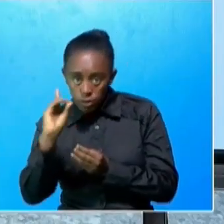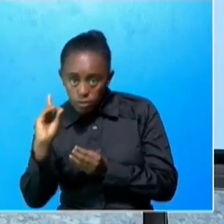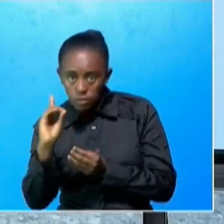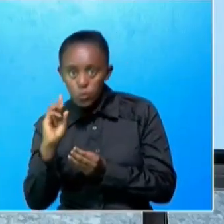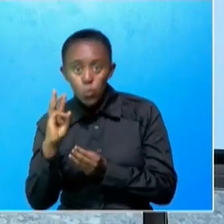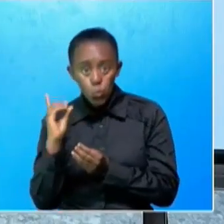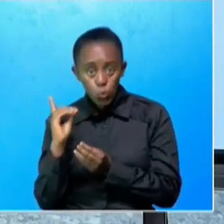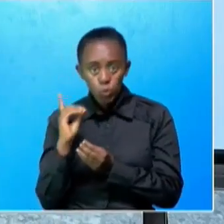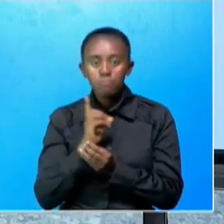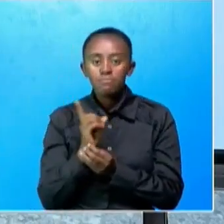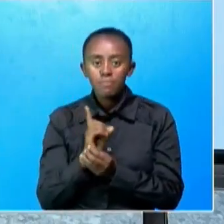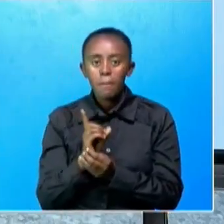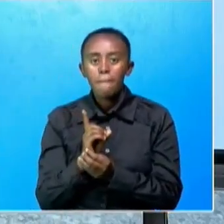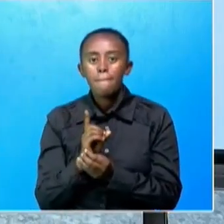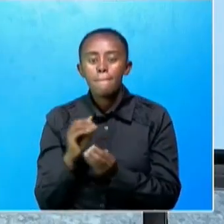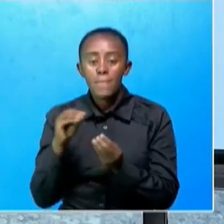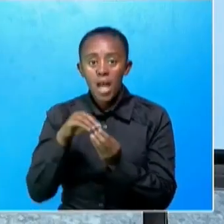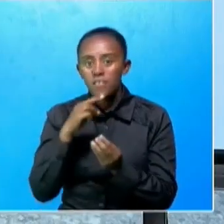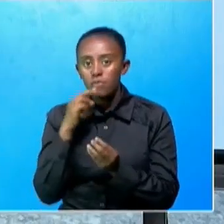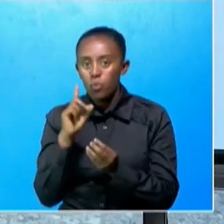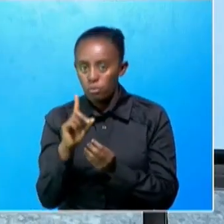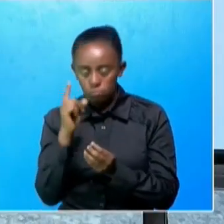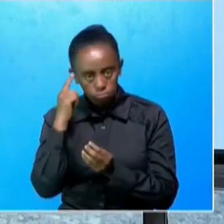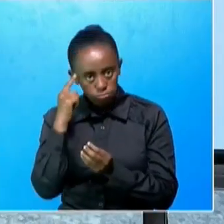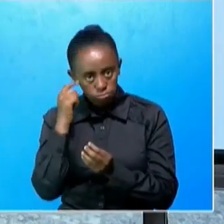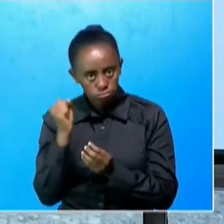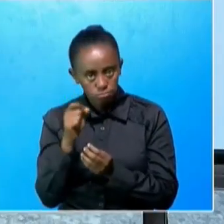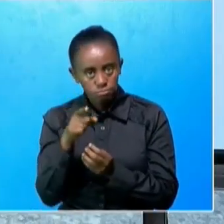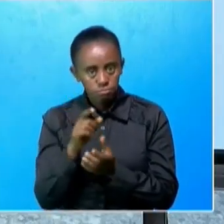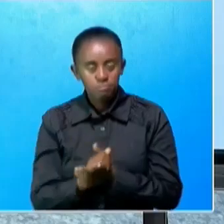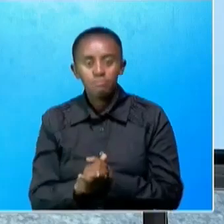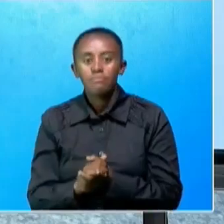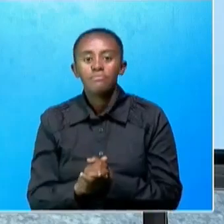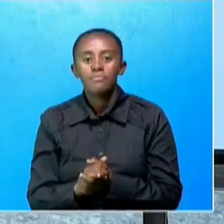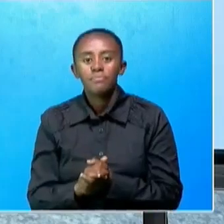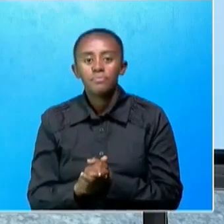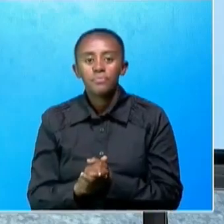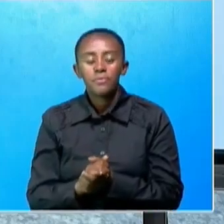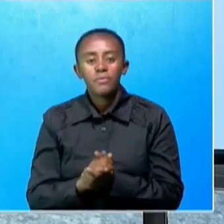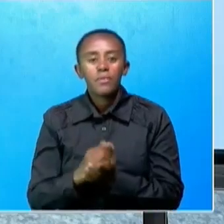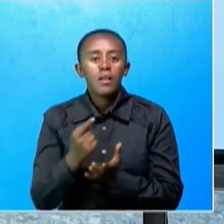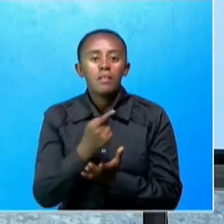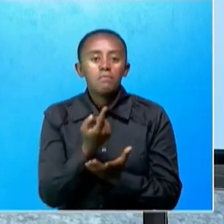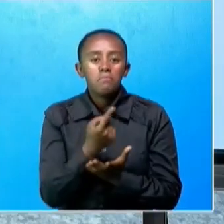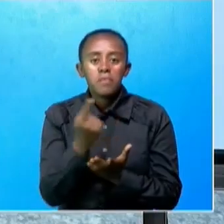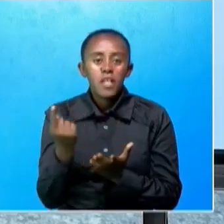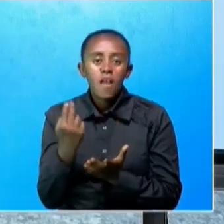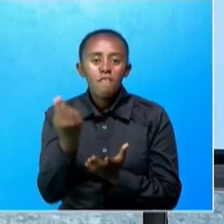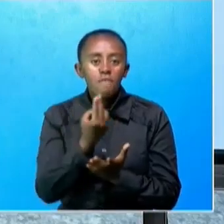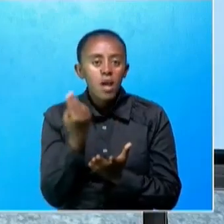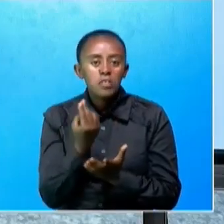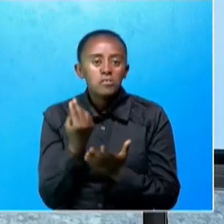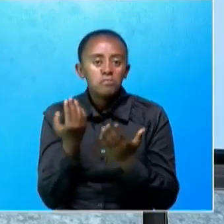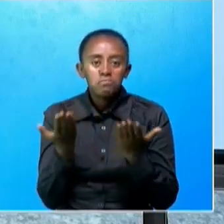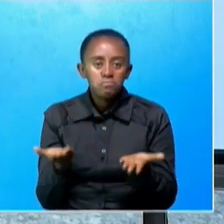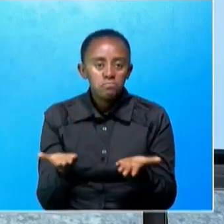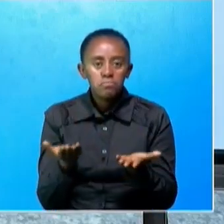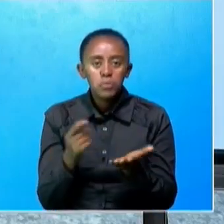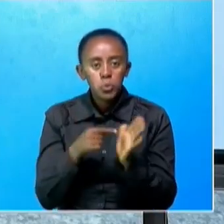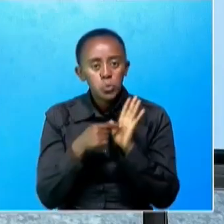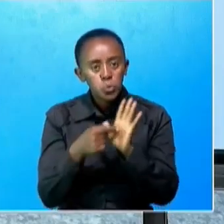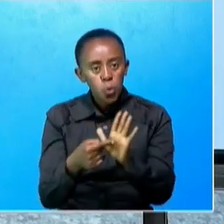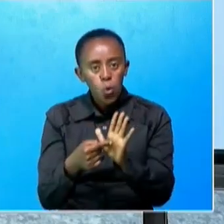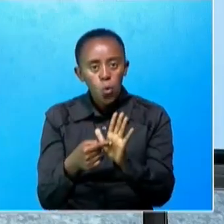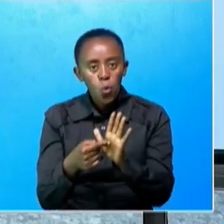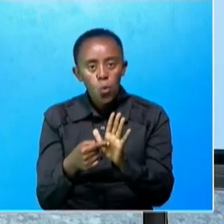plus that is V1. That has to be kept. Therefore, their function is just to show